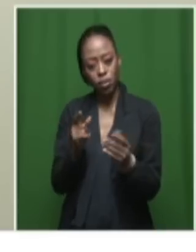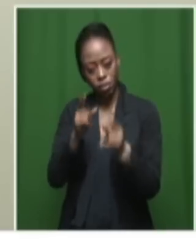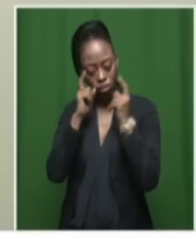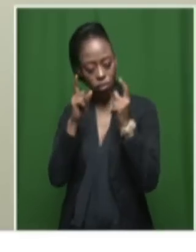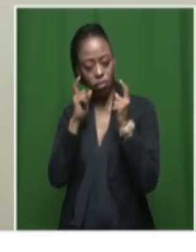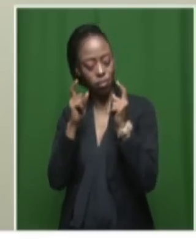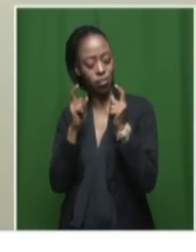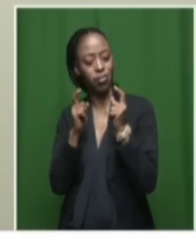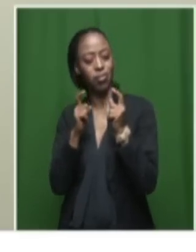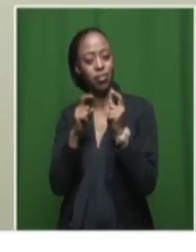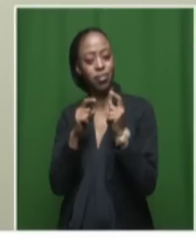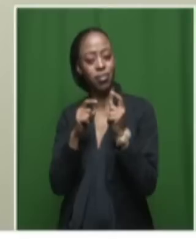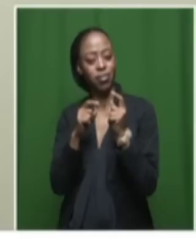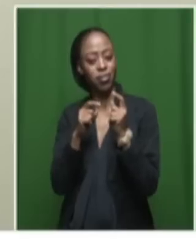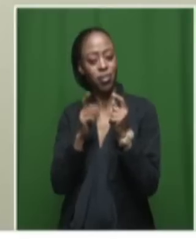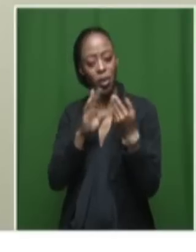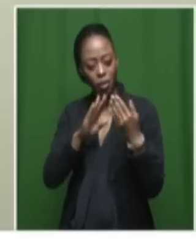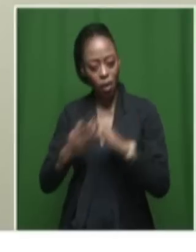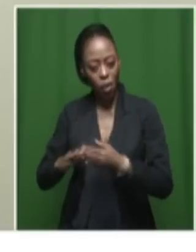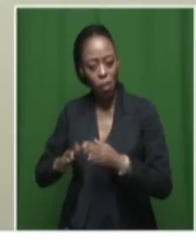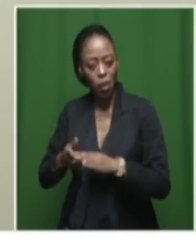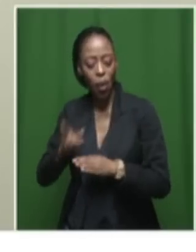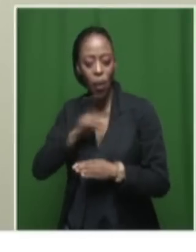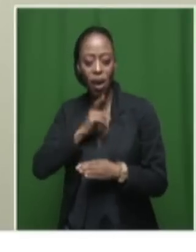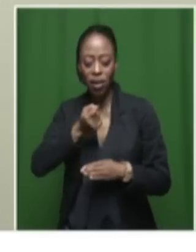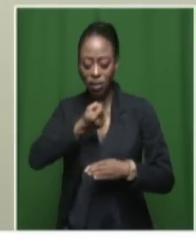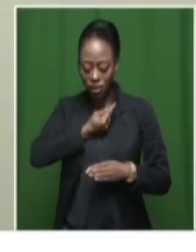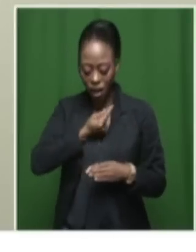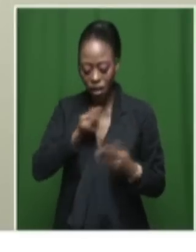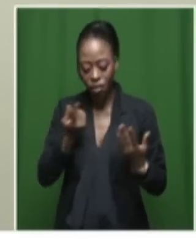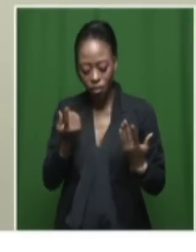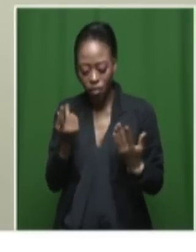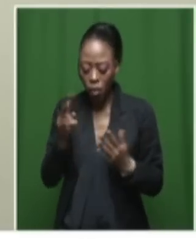as readers and as the public, so that we're able to make,